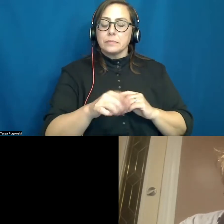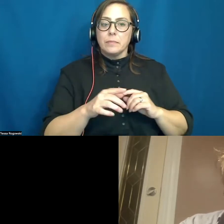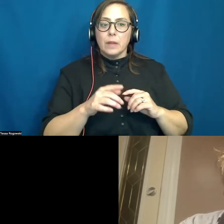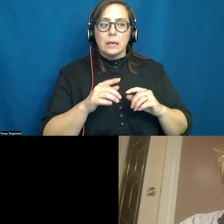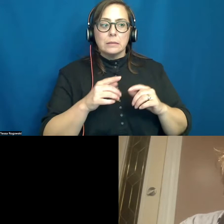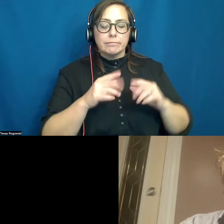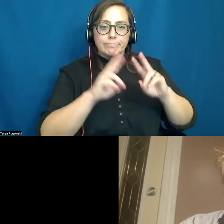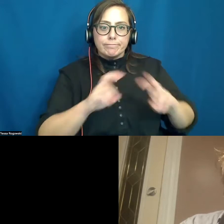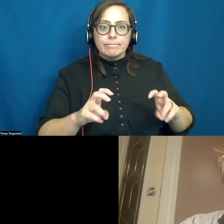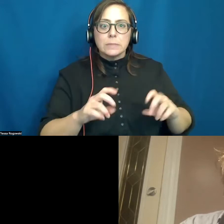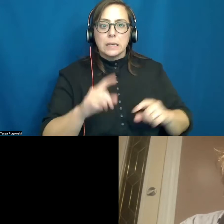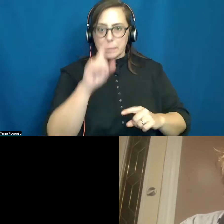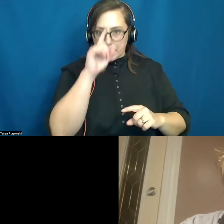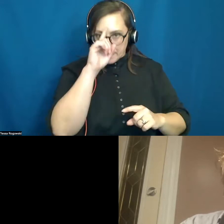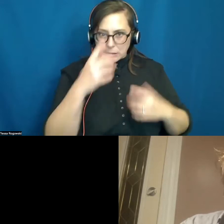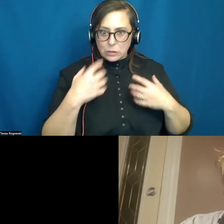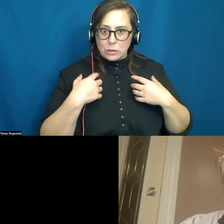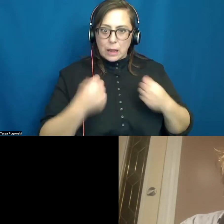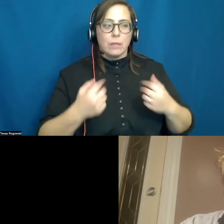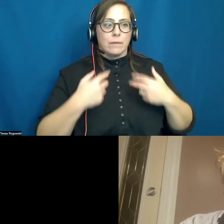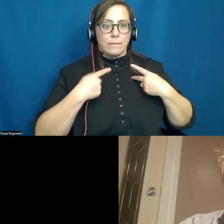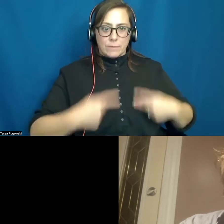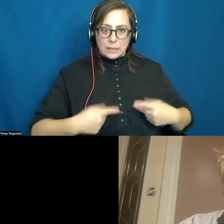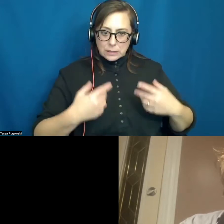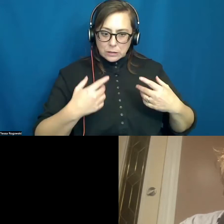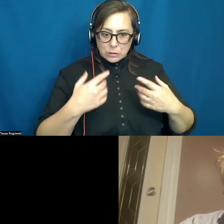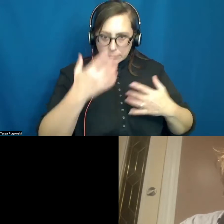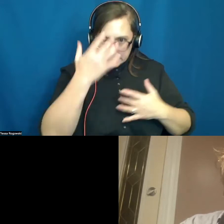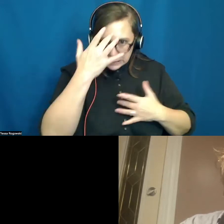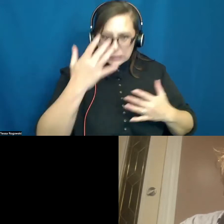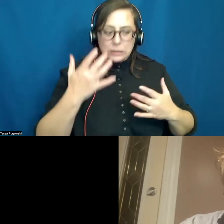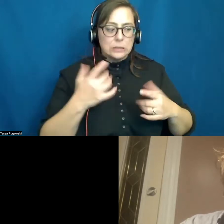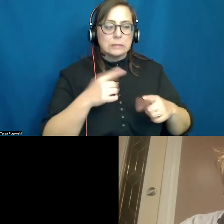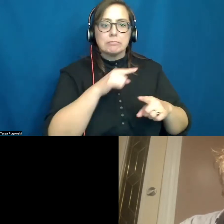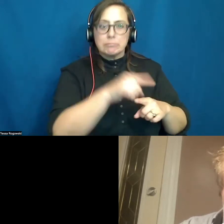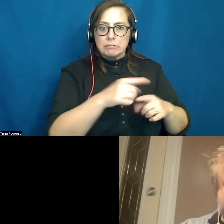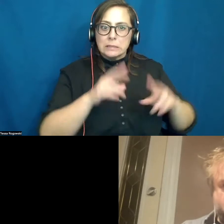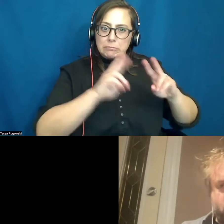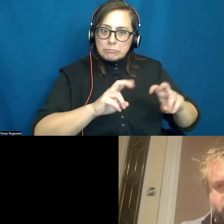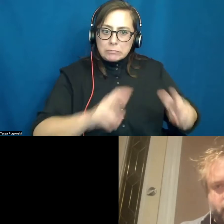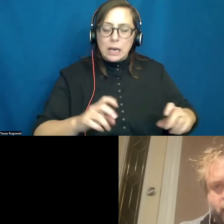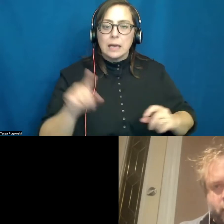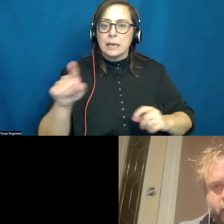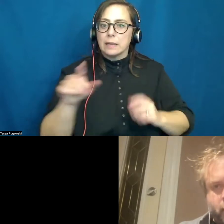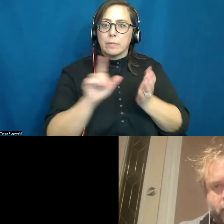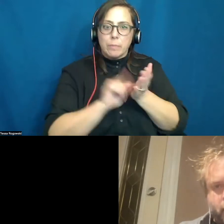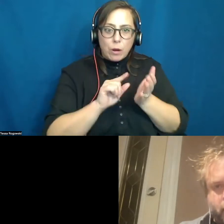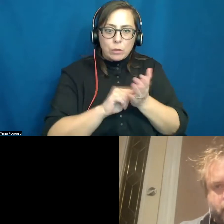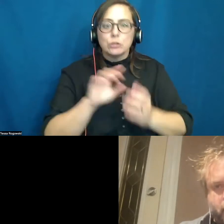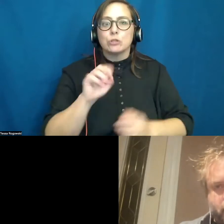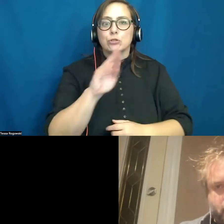of chronic mental and physical illness. His poems have been published in numerous magazines, journals,